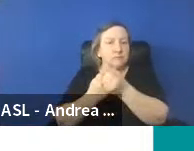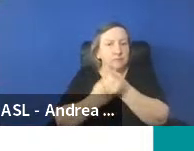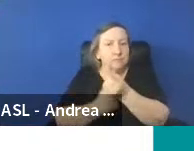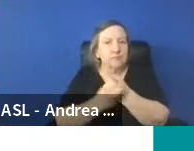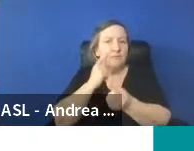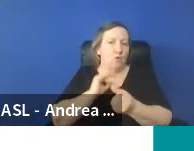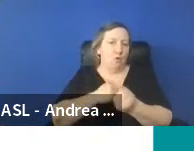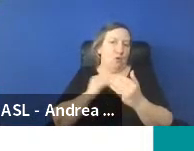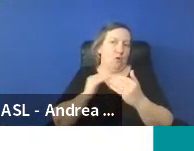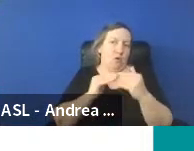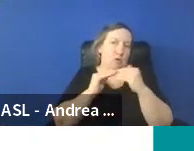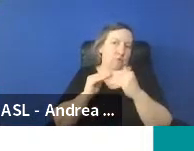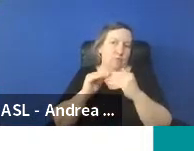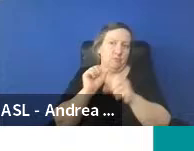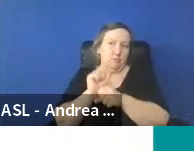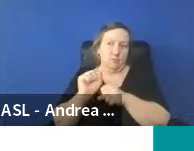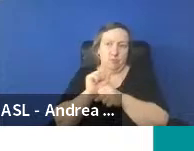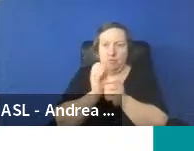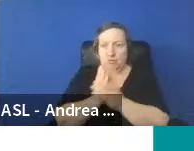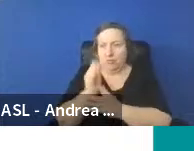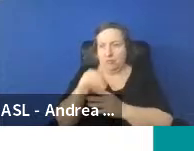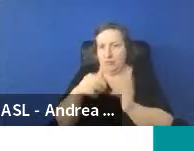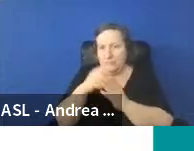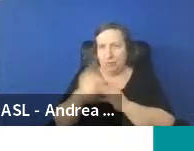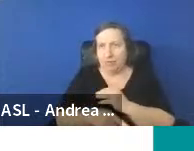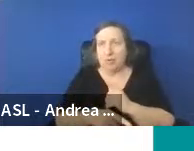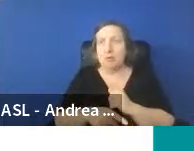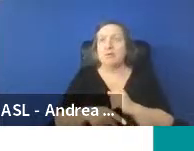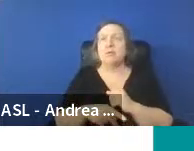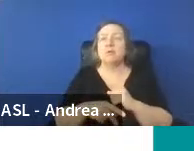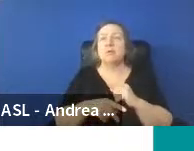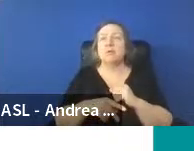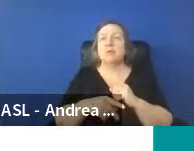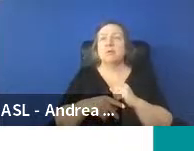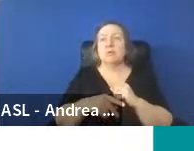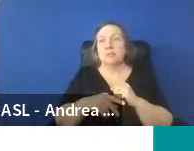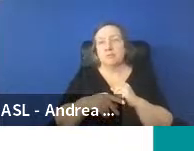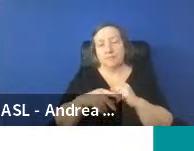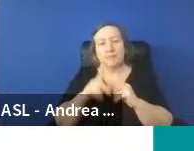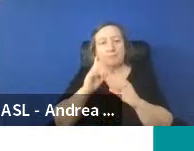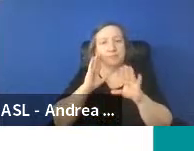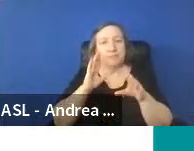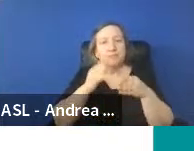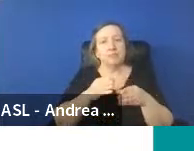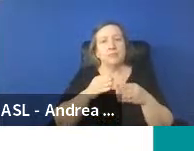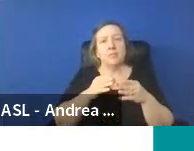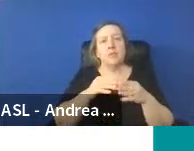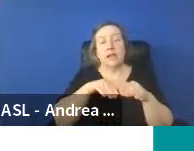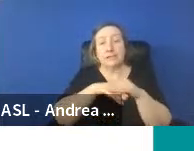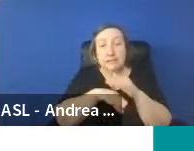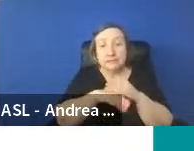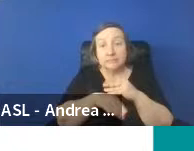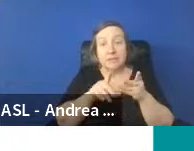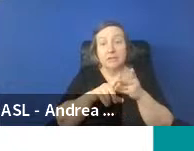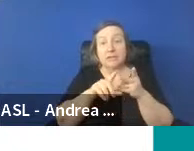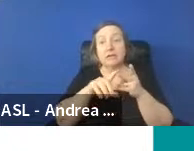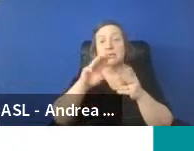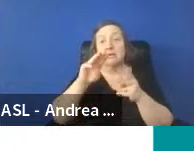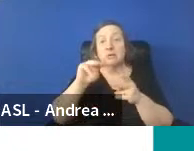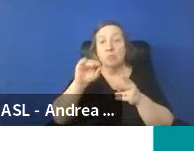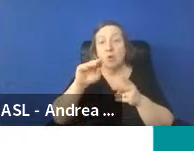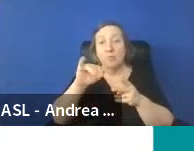we're doing in this program. Mobility and accessibility, the objective focused on mobility and accessibility is really